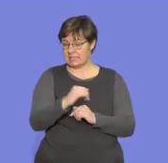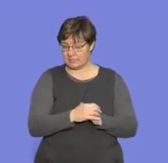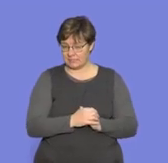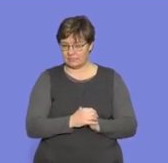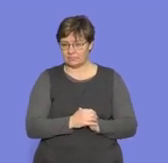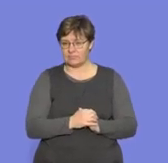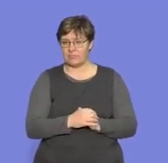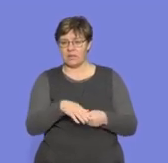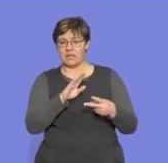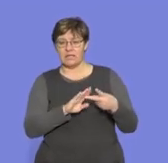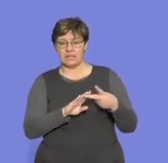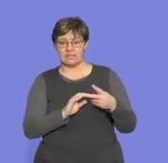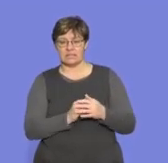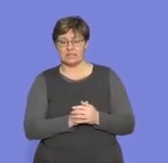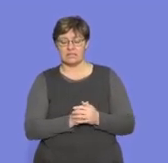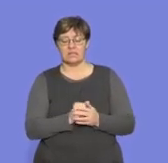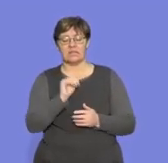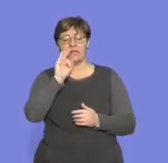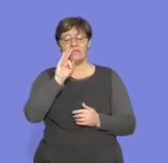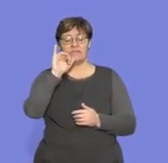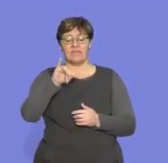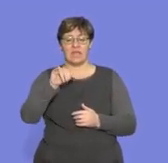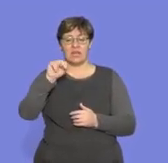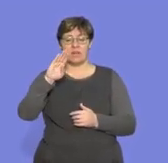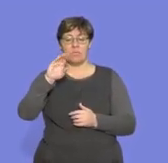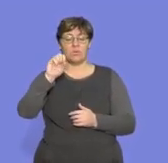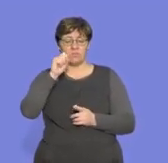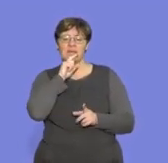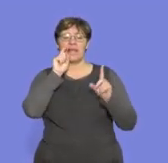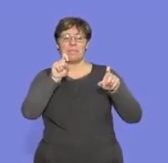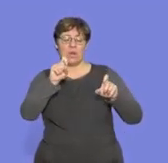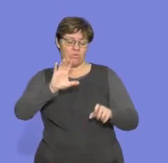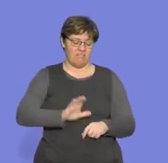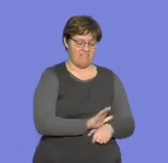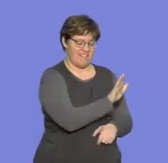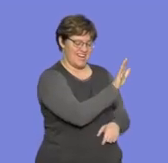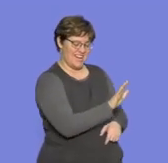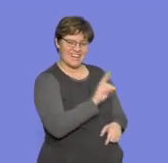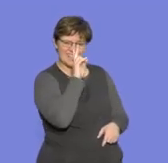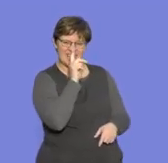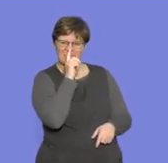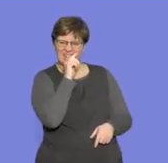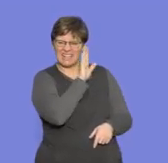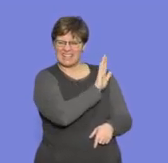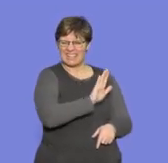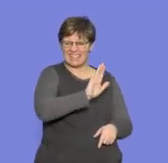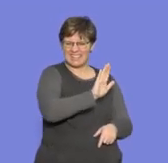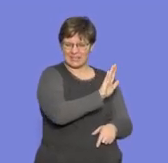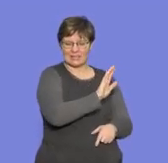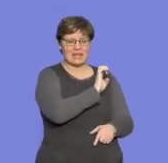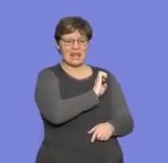next area is the fynbos, and this is also known as the Cape fynbos. Here, if you look along the ends of the Eastern